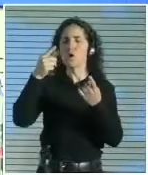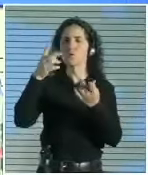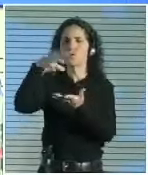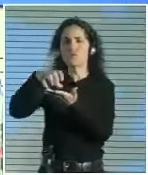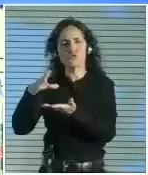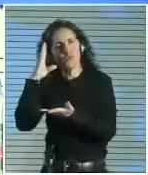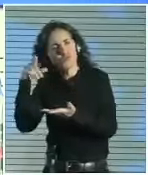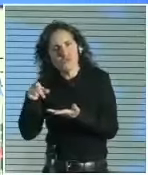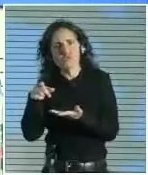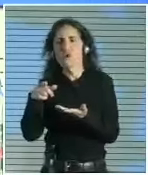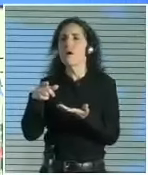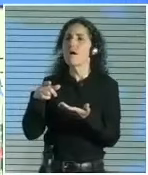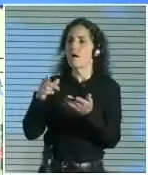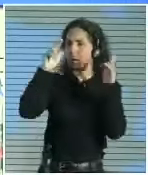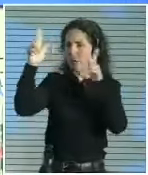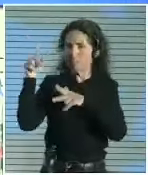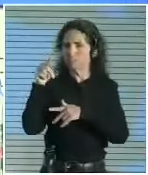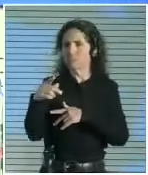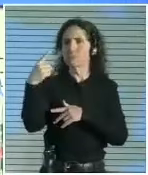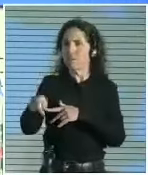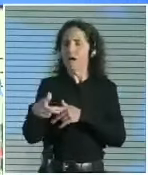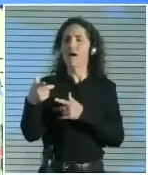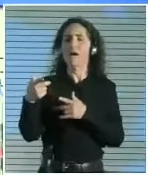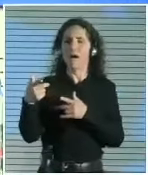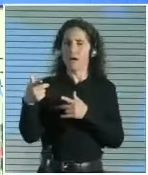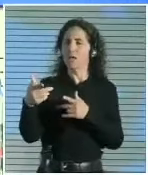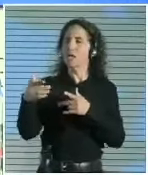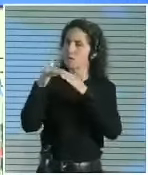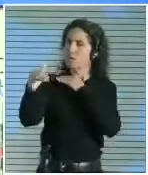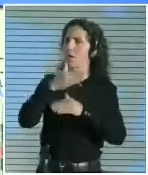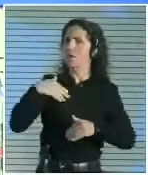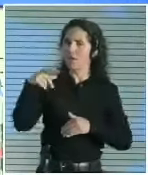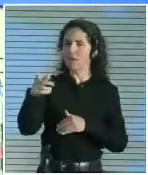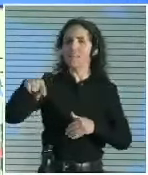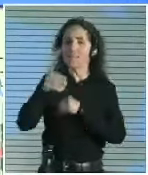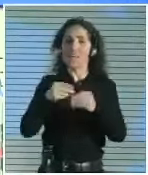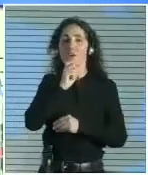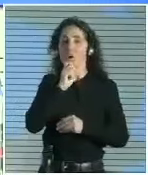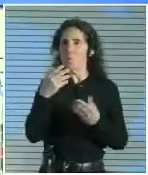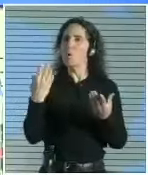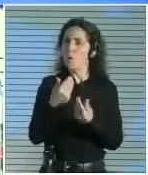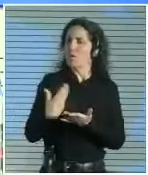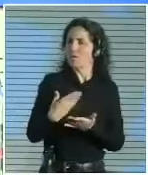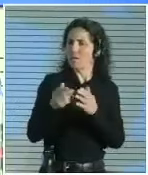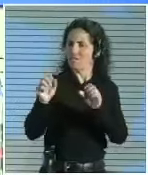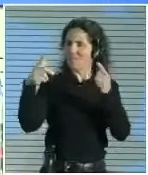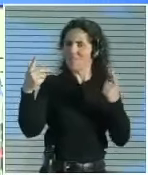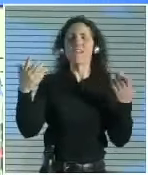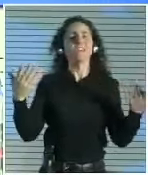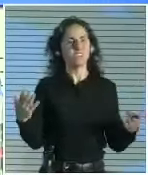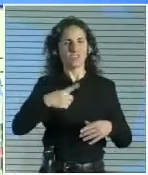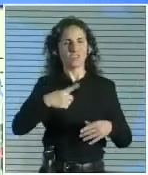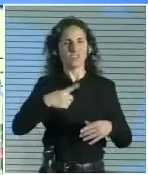through official certification programs. But then we looked, okay, how much certifications do we have on our platform